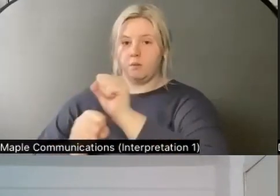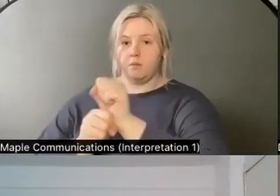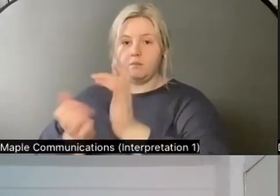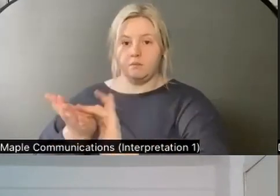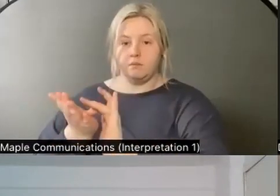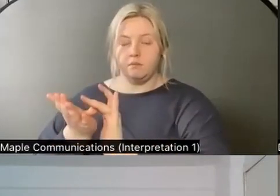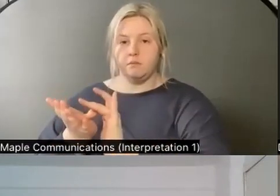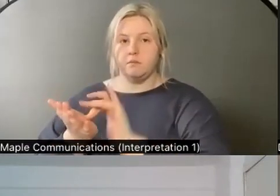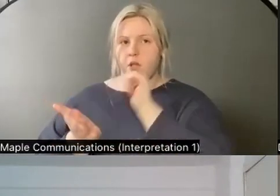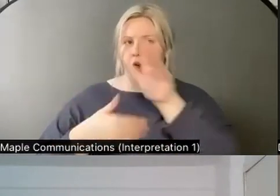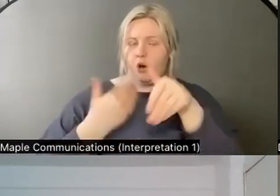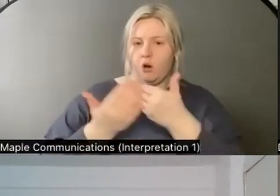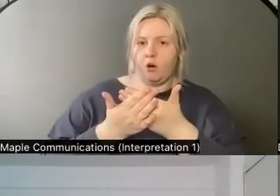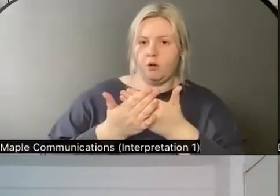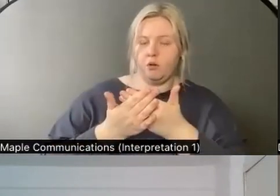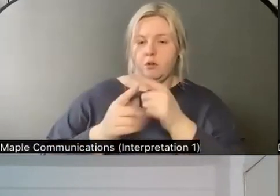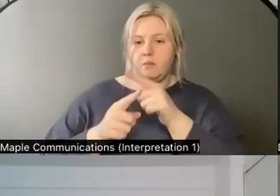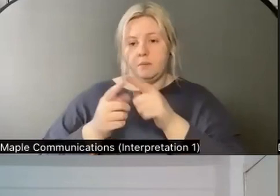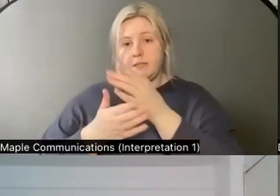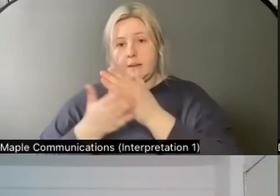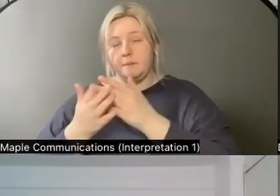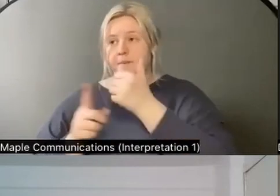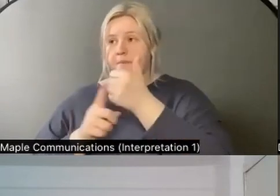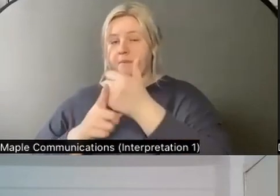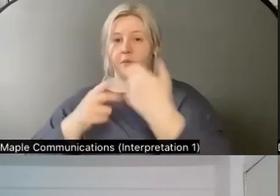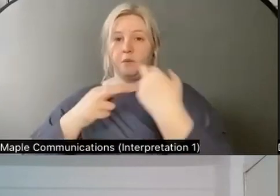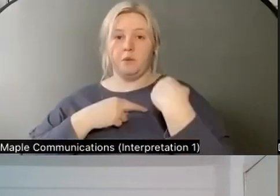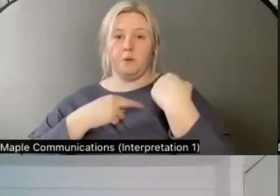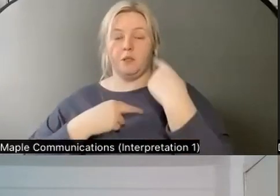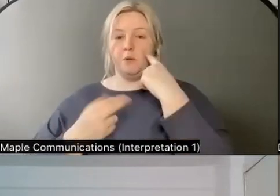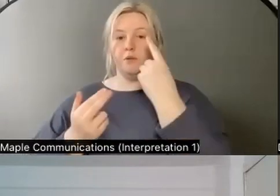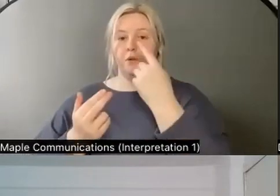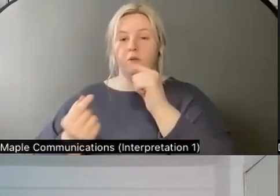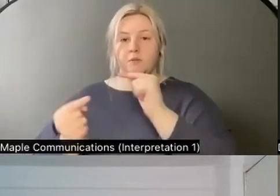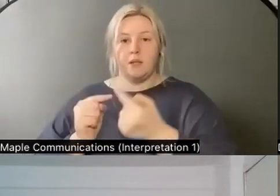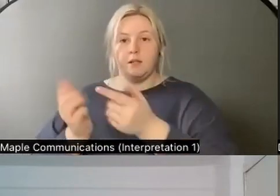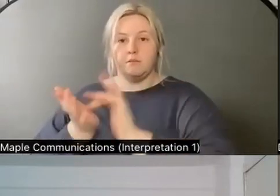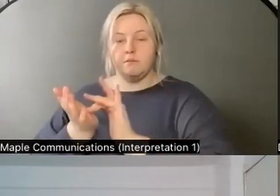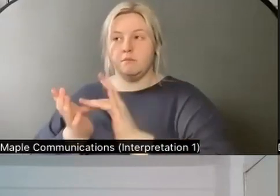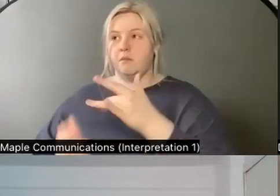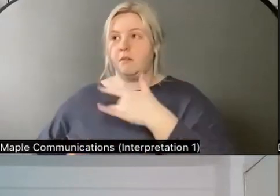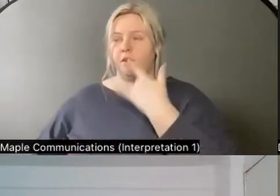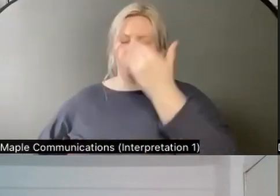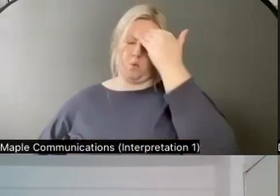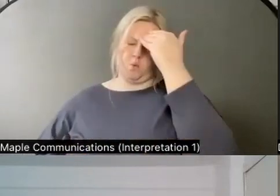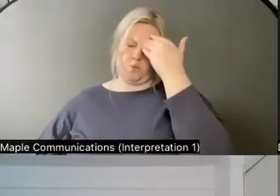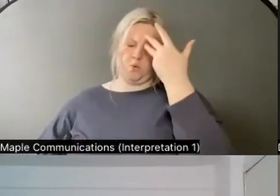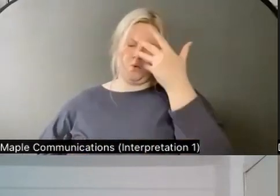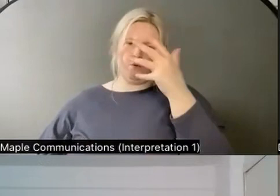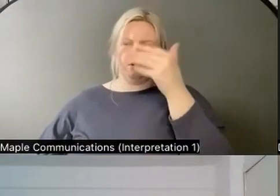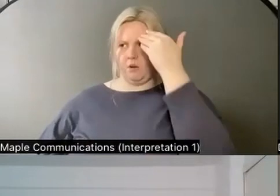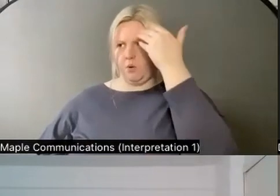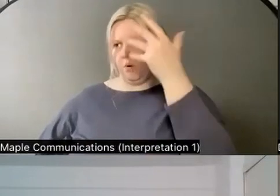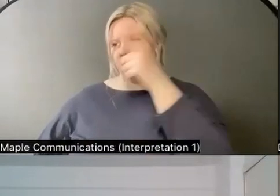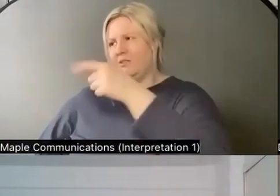but some who control the pain meds are very secure in their knowledge that Eleanor is